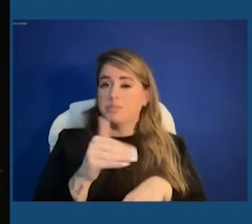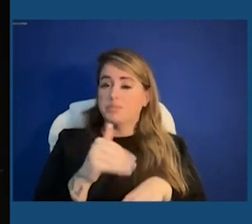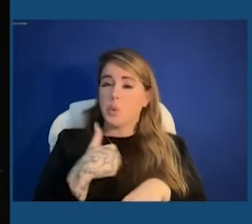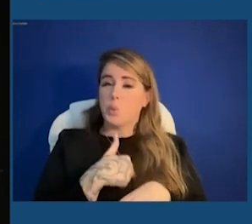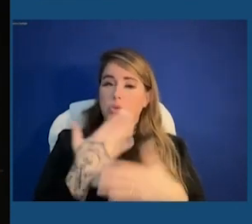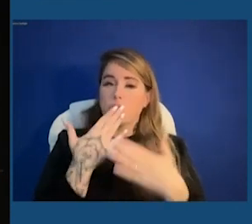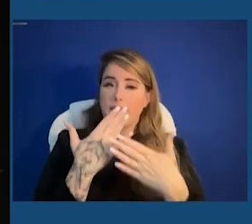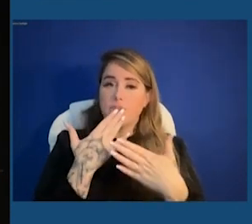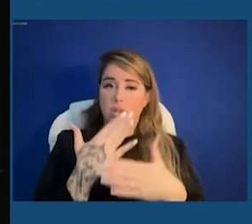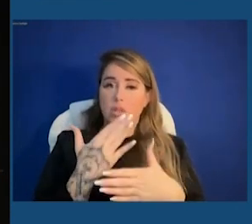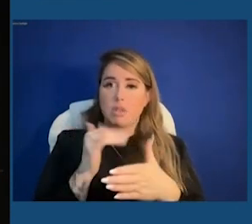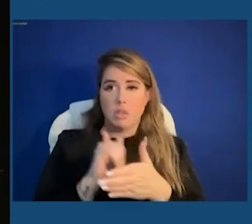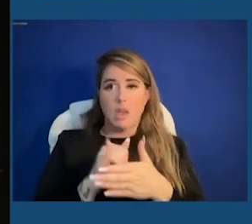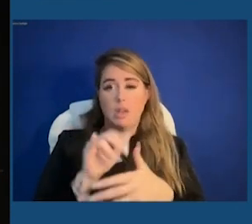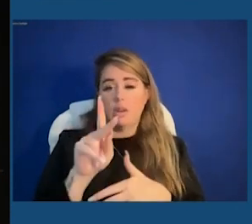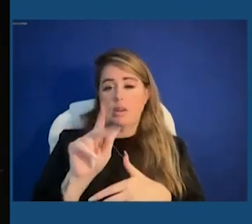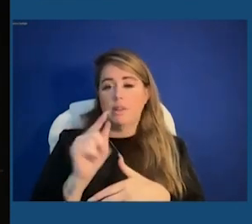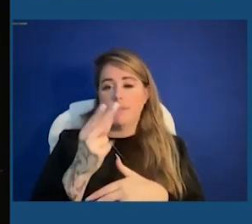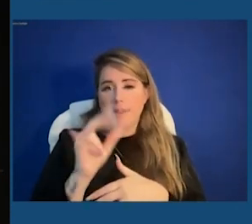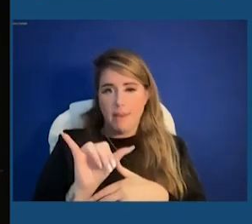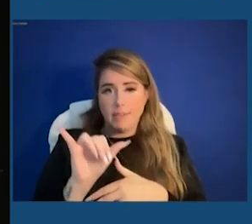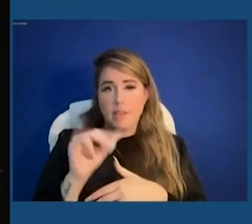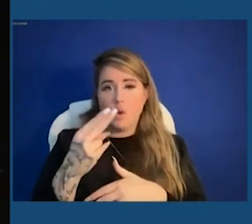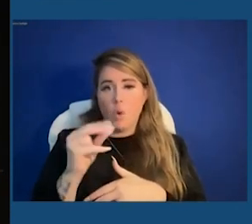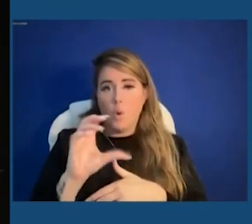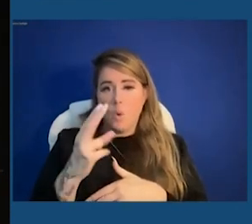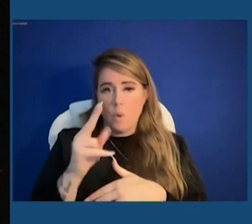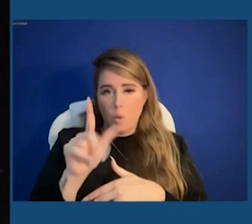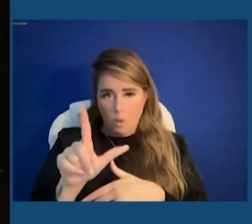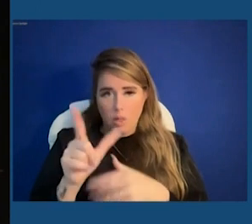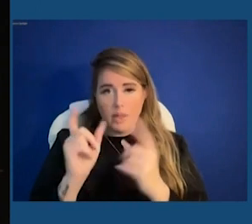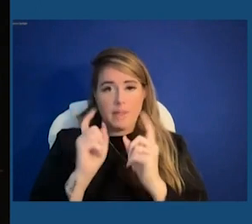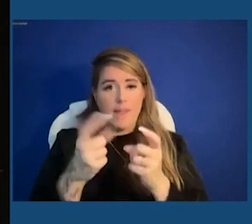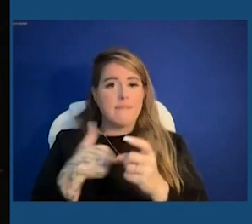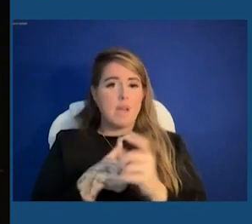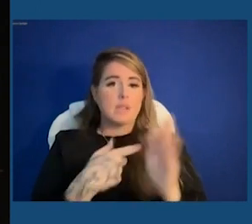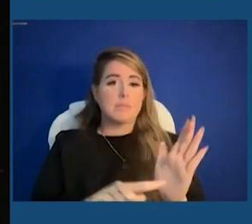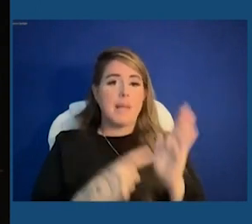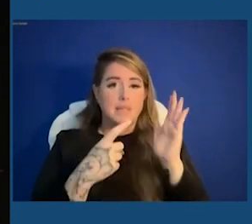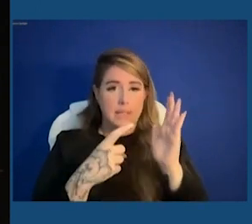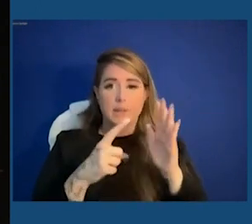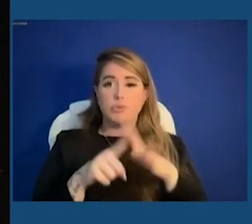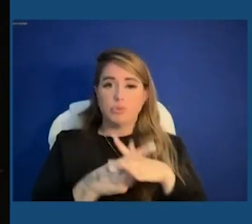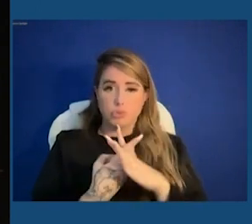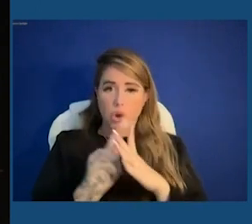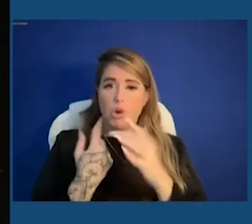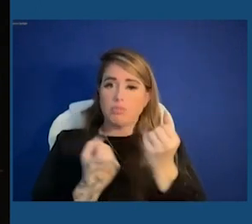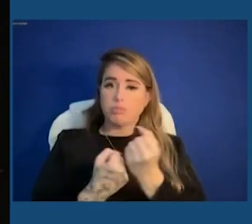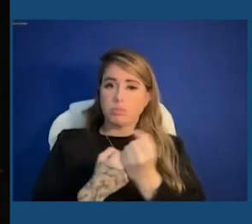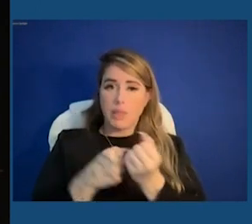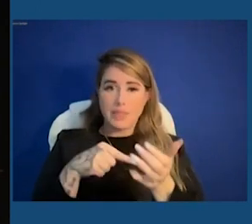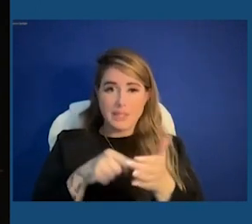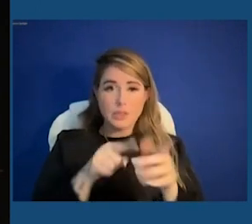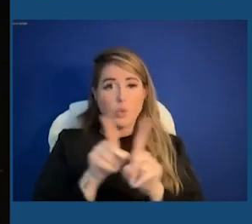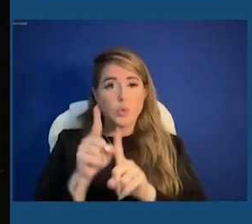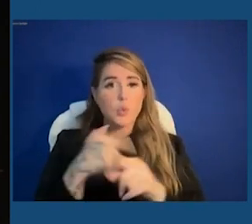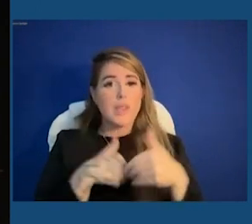that Governor Kathy Hochul gave us this mandate to start this unit. And then we have also the leadership